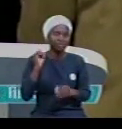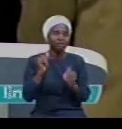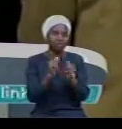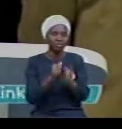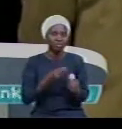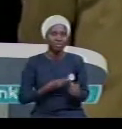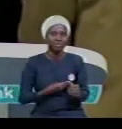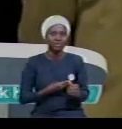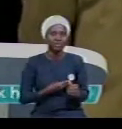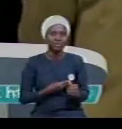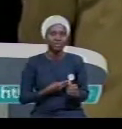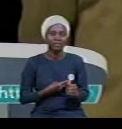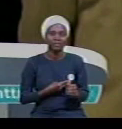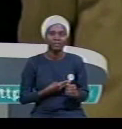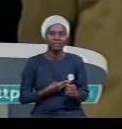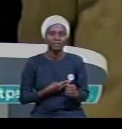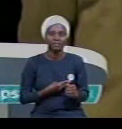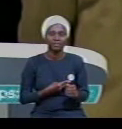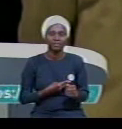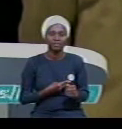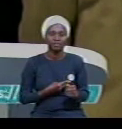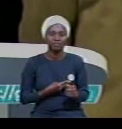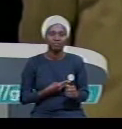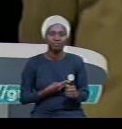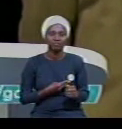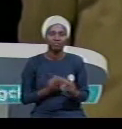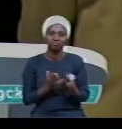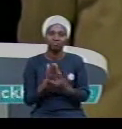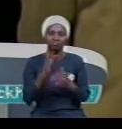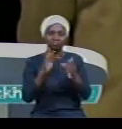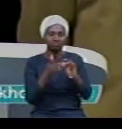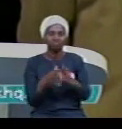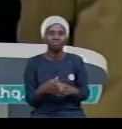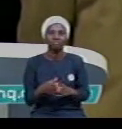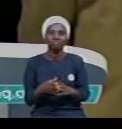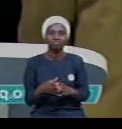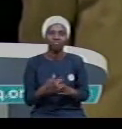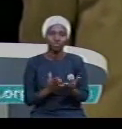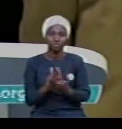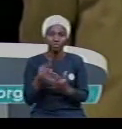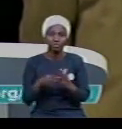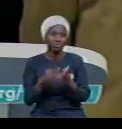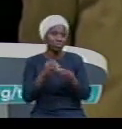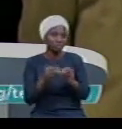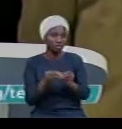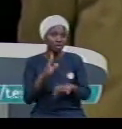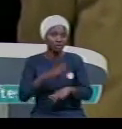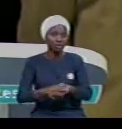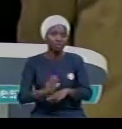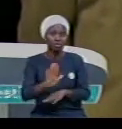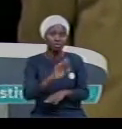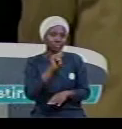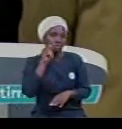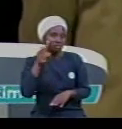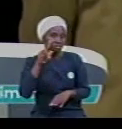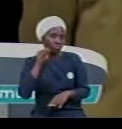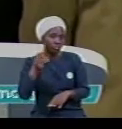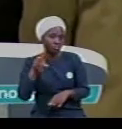The WhatsApp number that is being displayed on your screen.